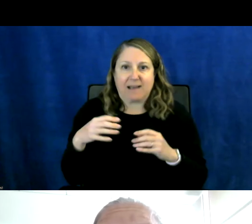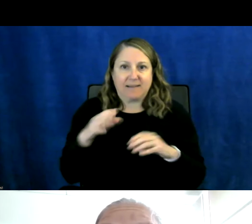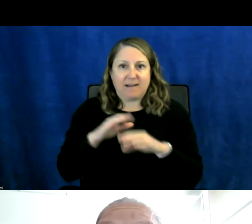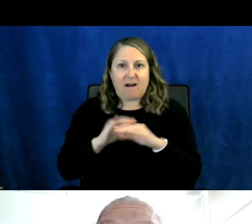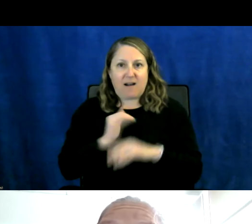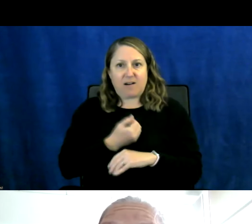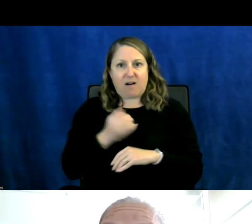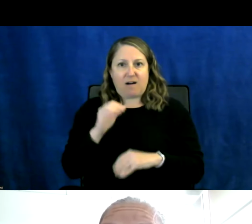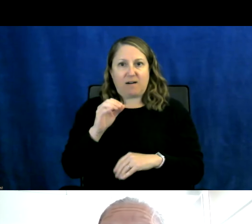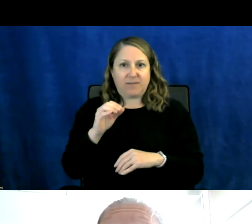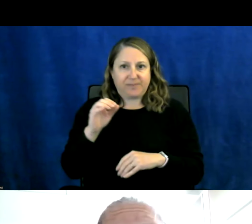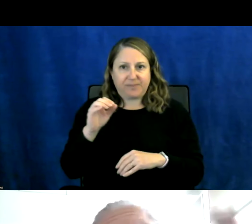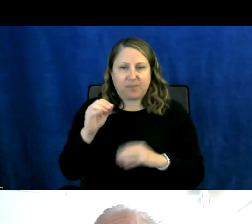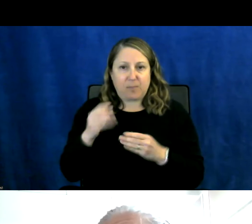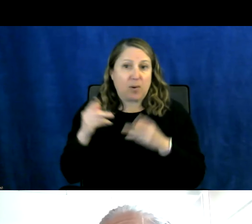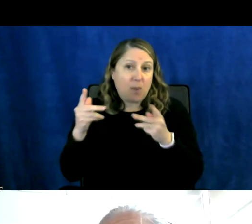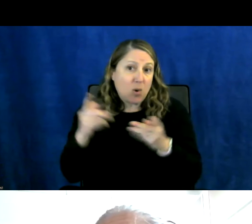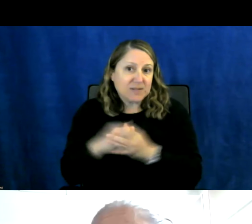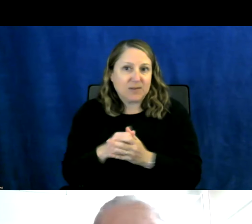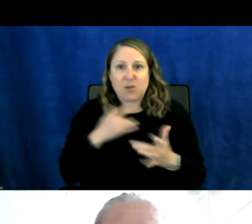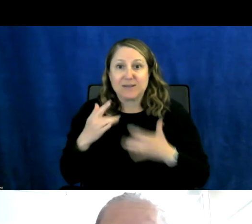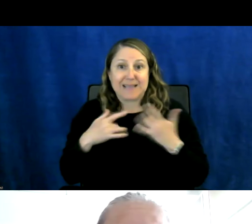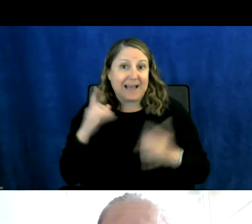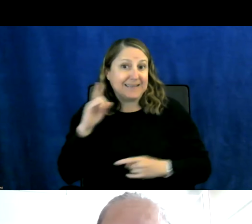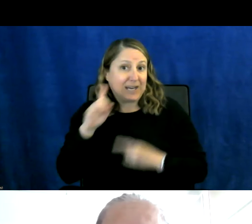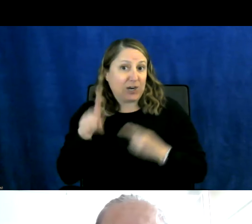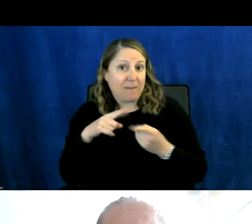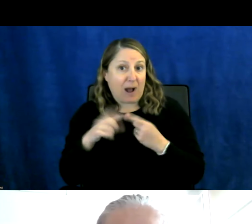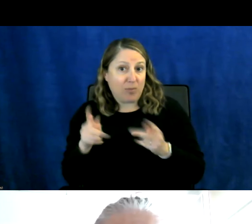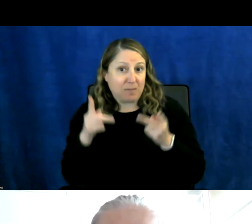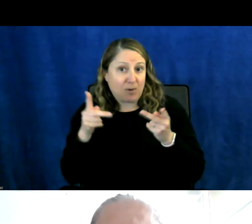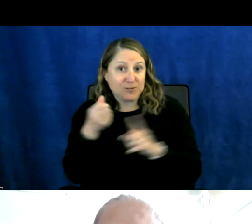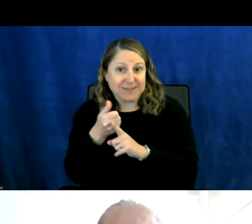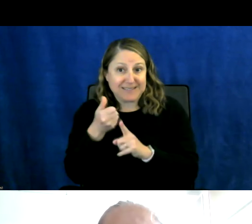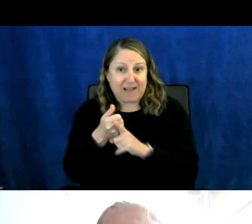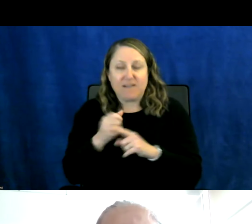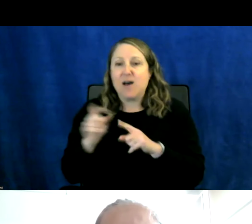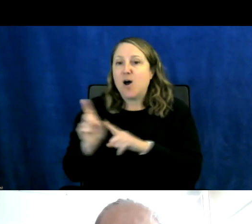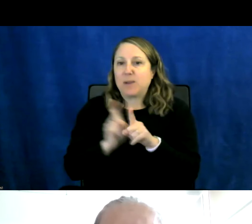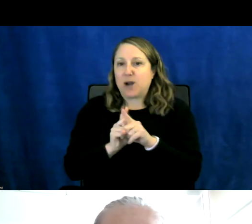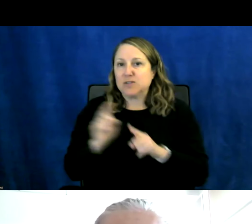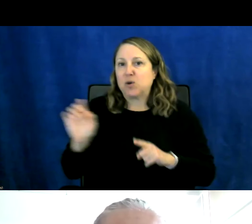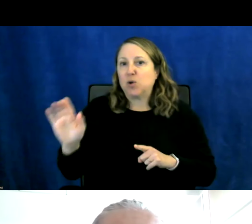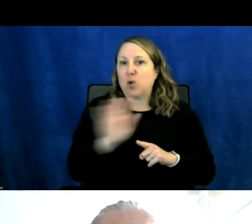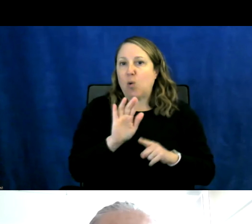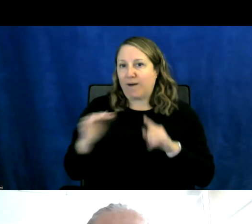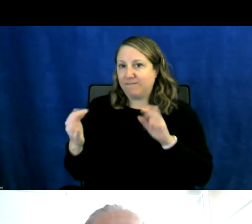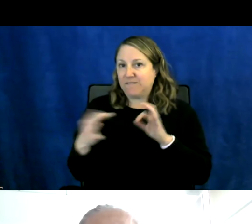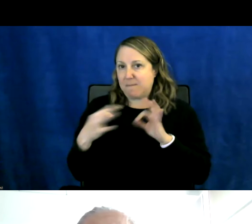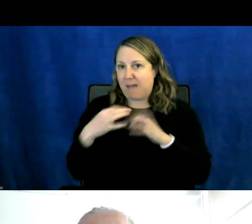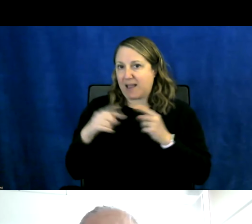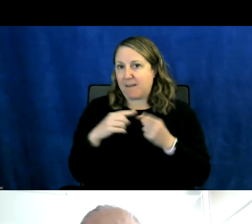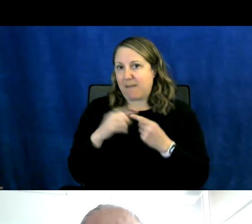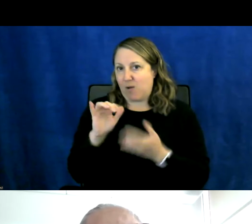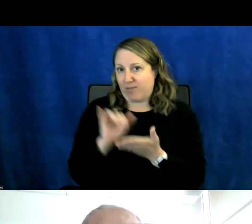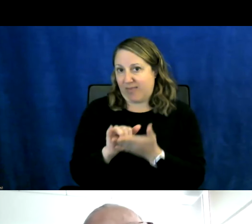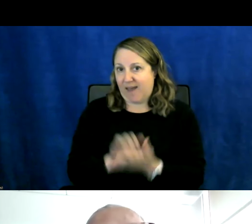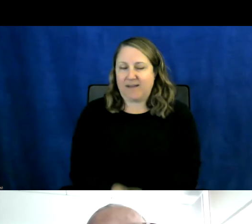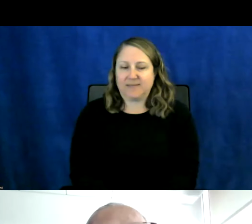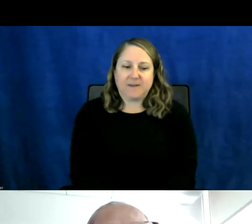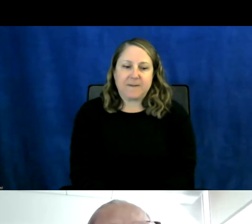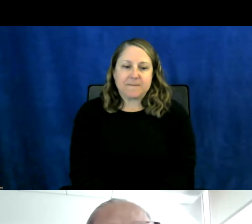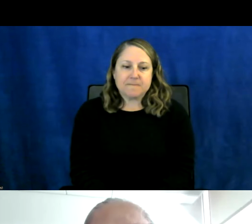hear the proposal being presented to you all today, but more importantly, to hear the feedback. And so,